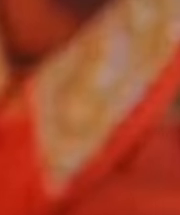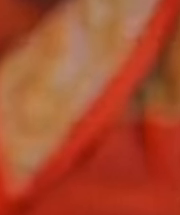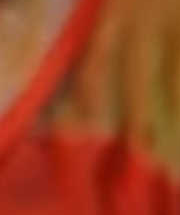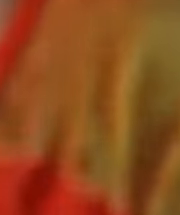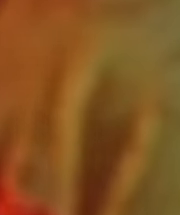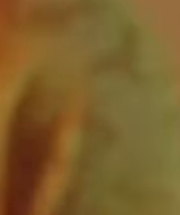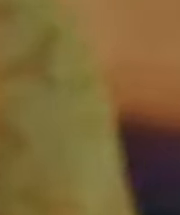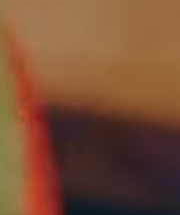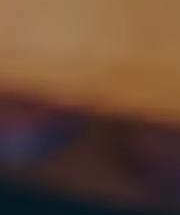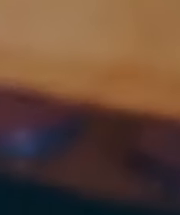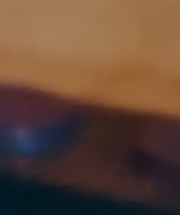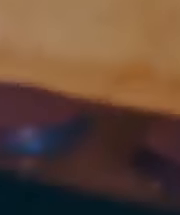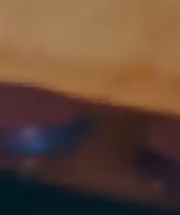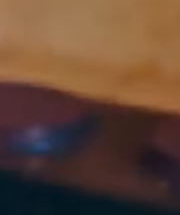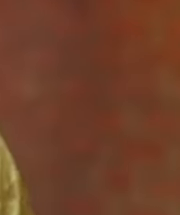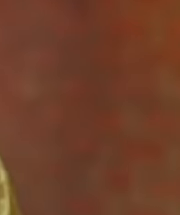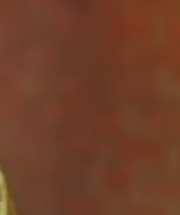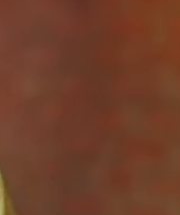D.